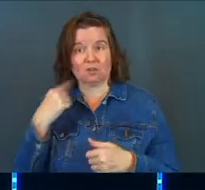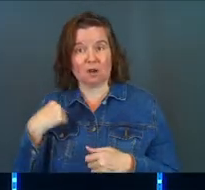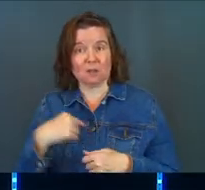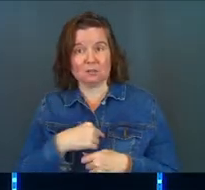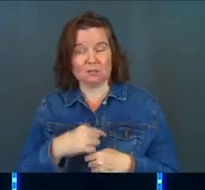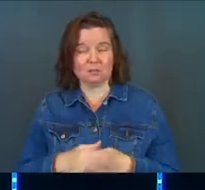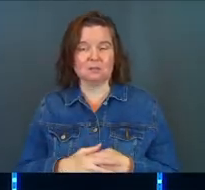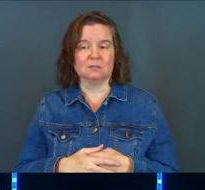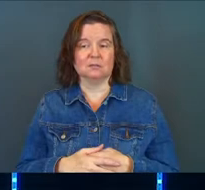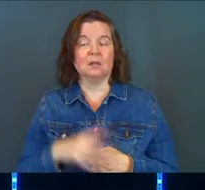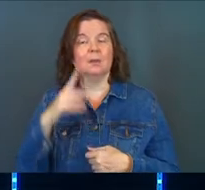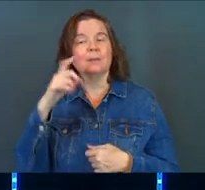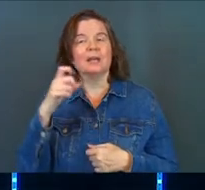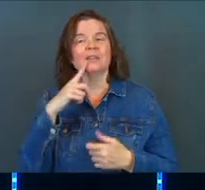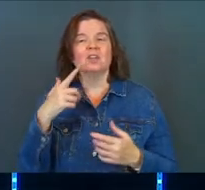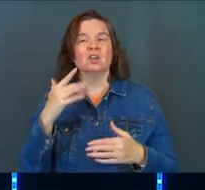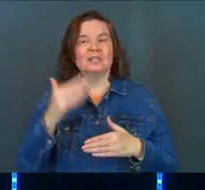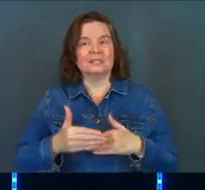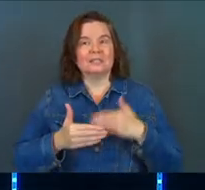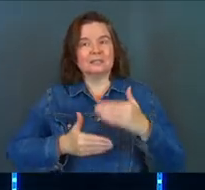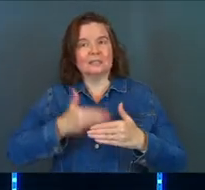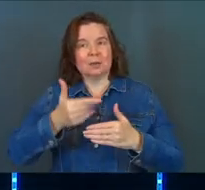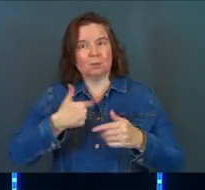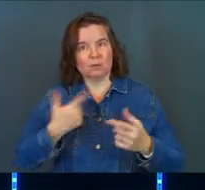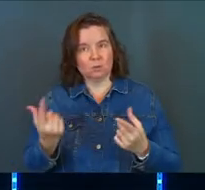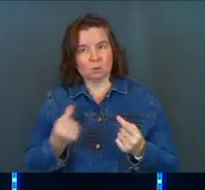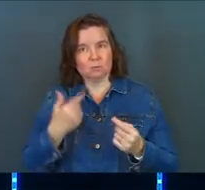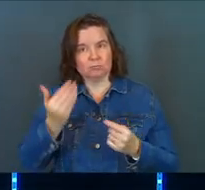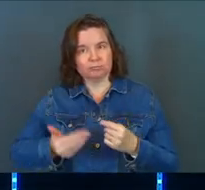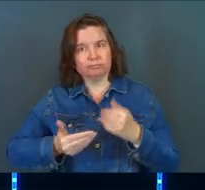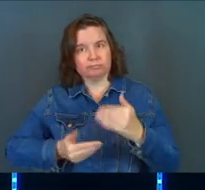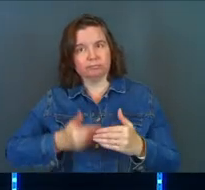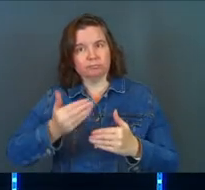us. Because there's steps that we all need to take.